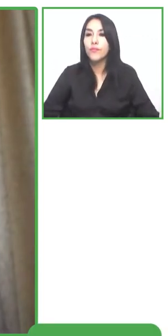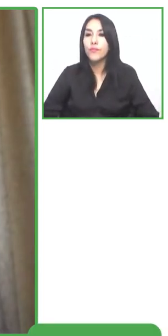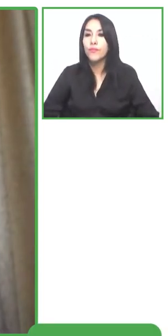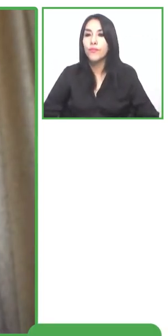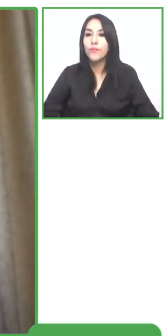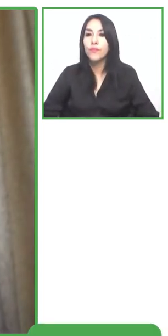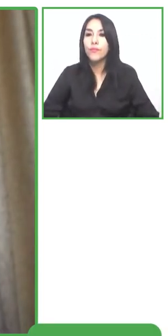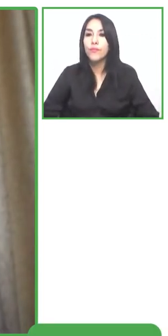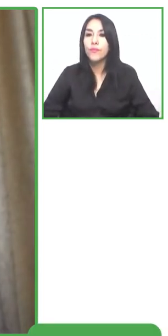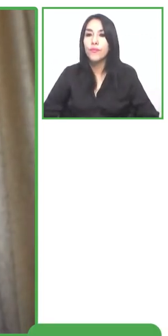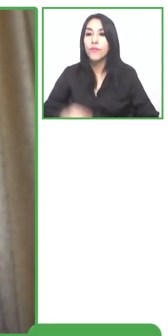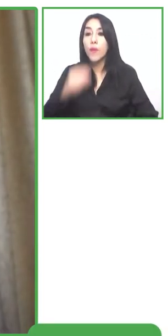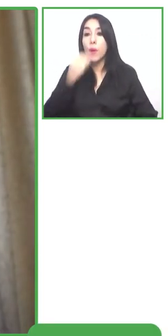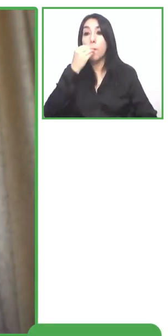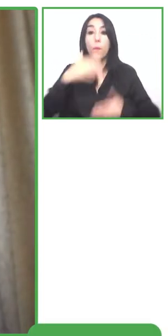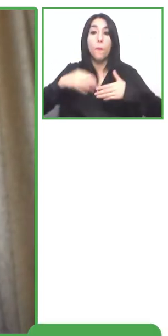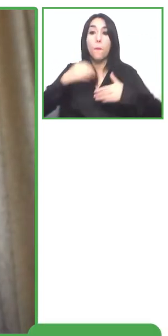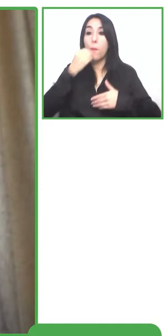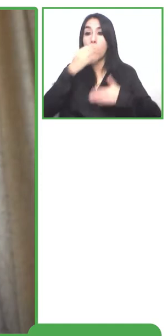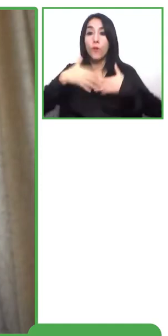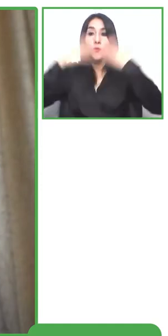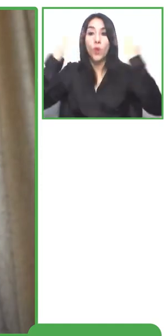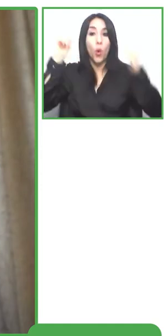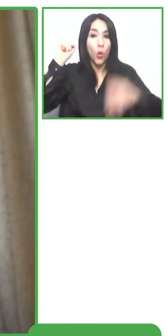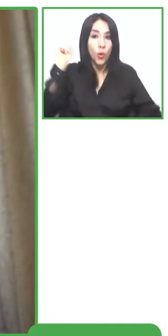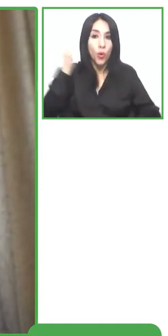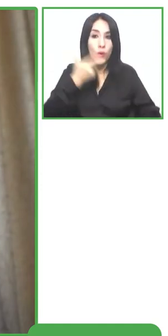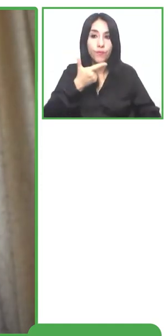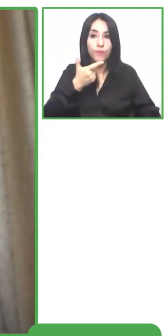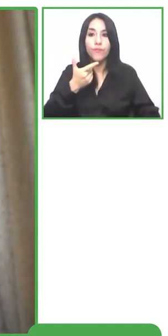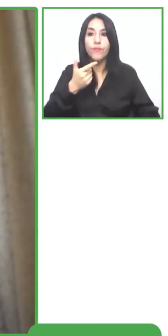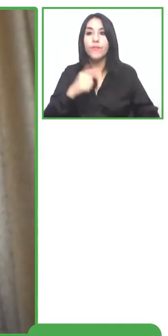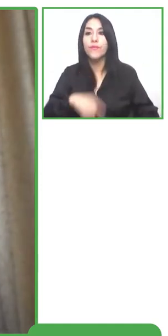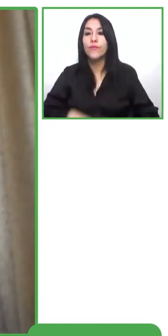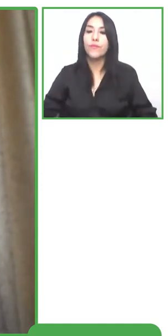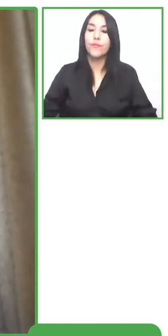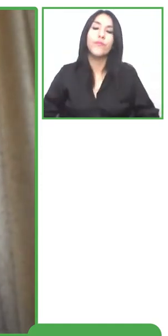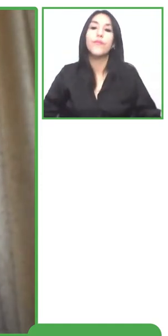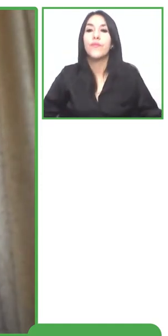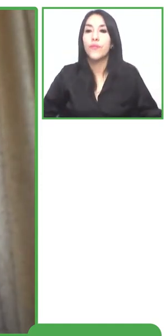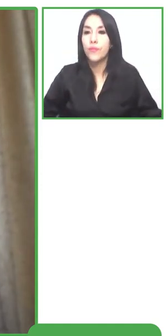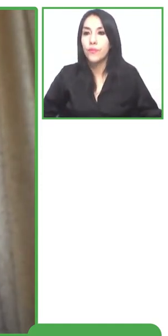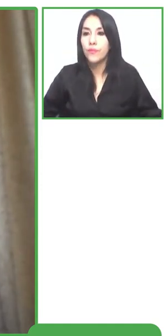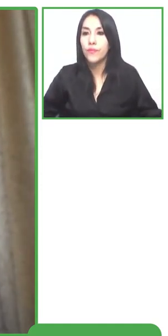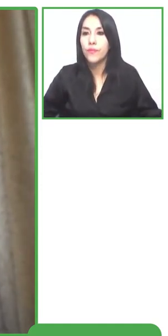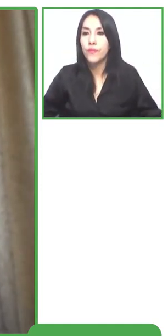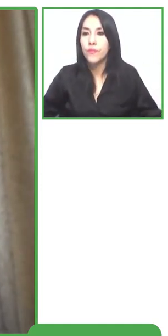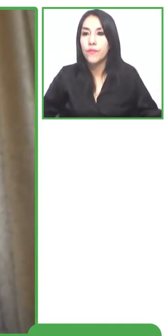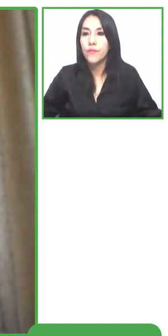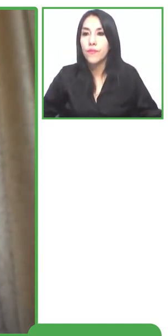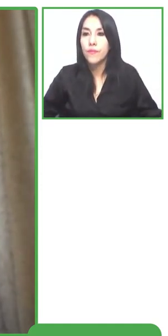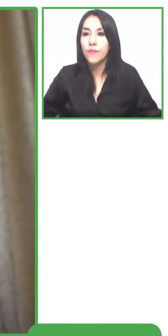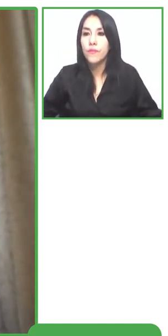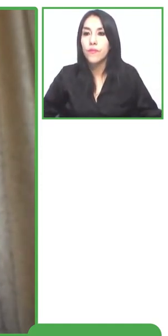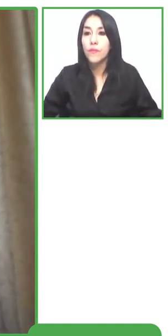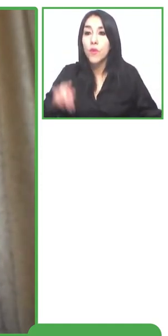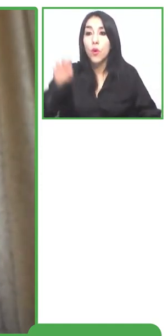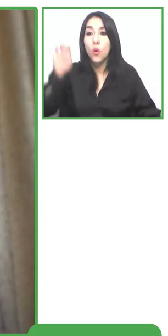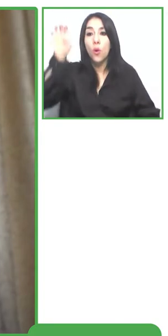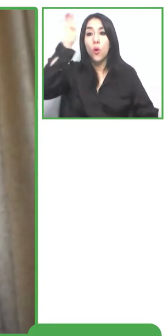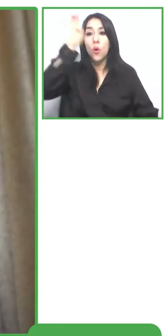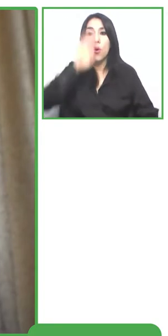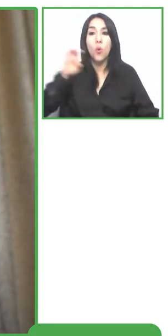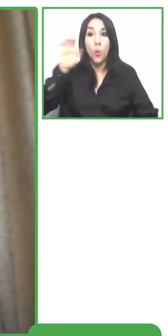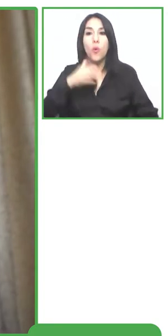Good morning, everyone, and good afternoon for the Europeans. It is a pleasure to me